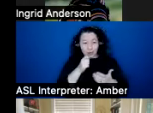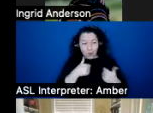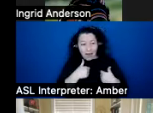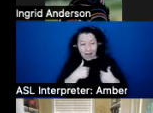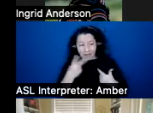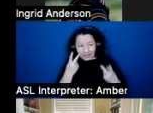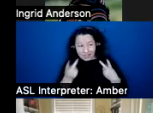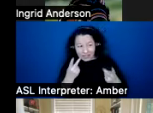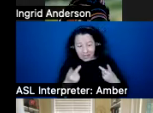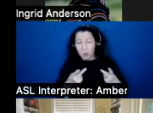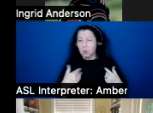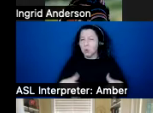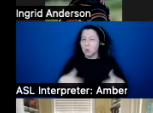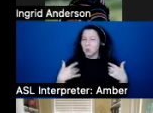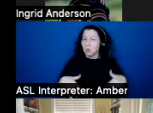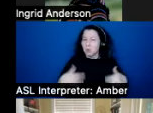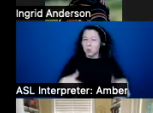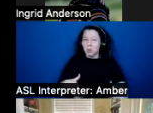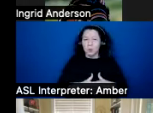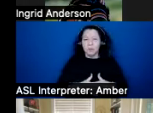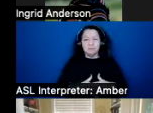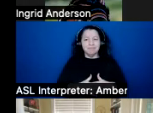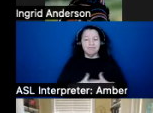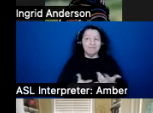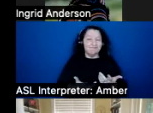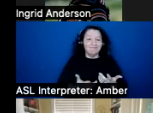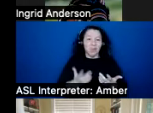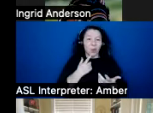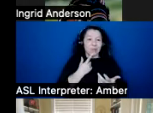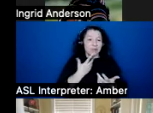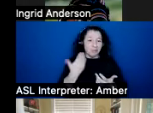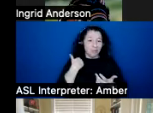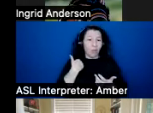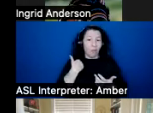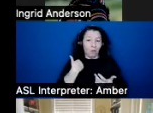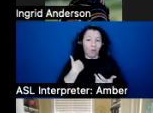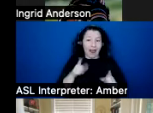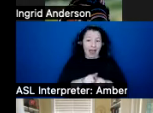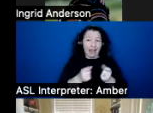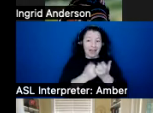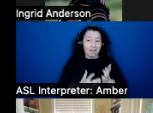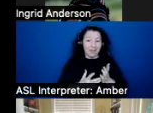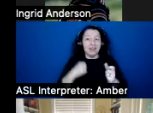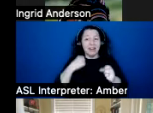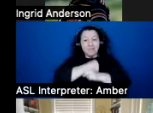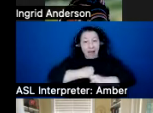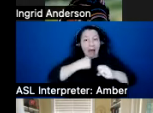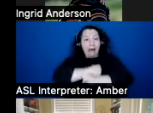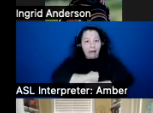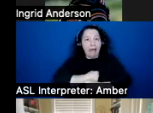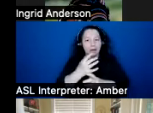and I guess like how we said before, as an advocate, fighting to kind of fill those